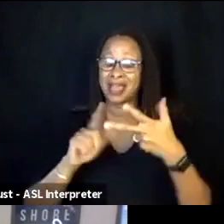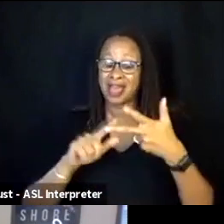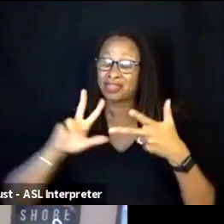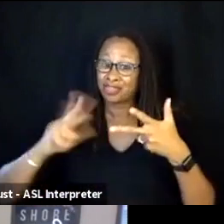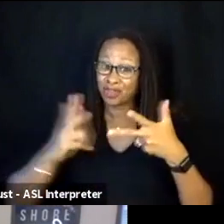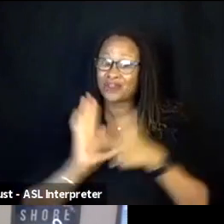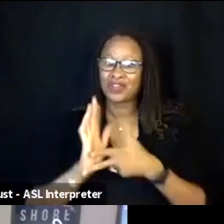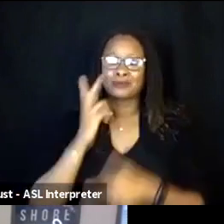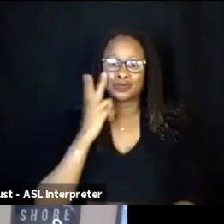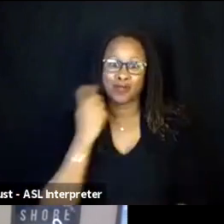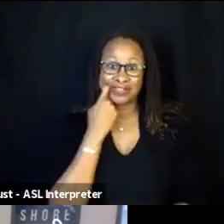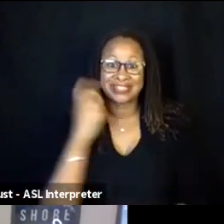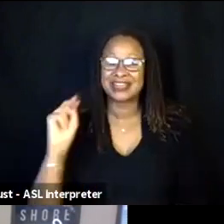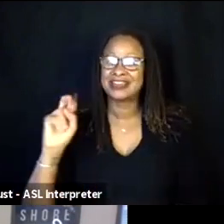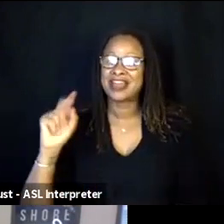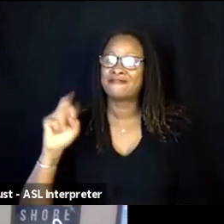know it is a masterpiece.